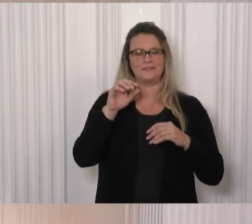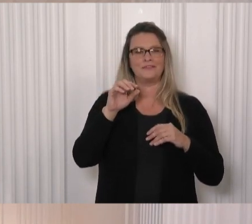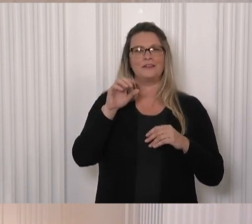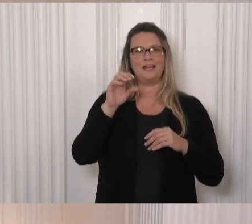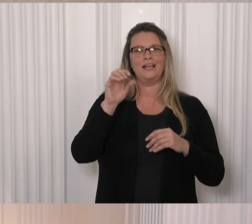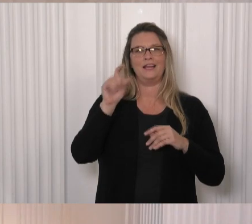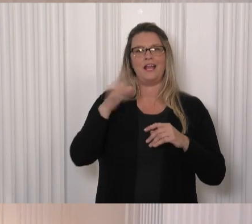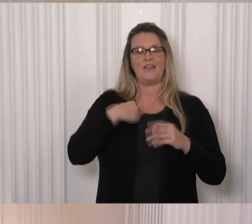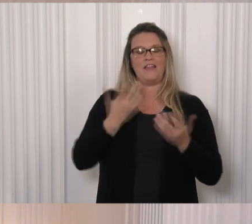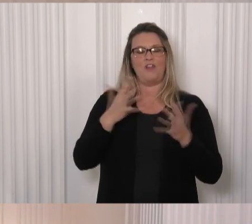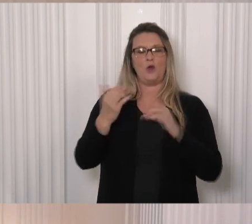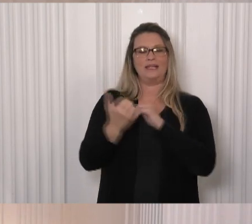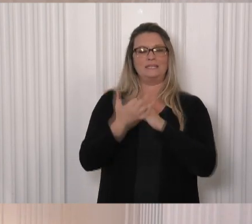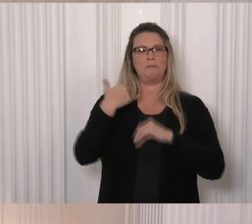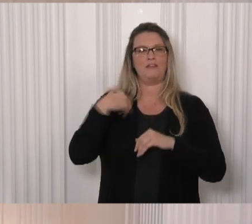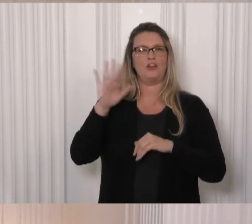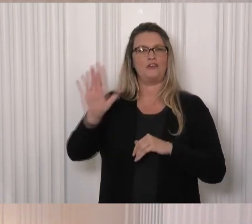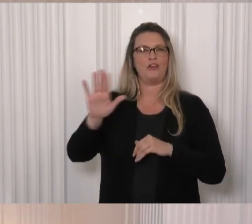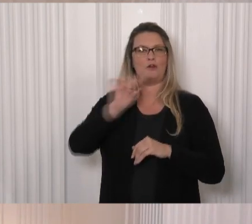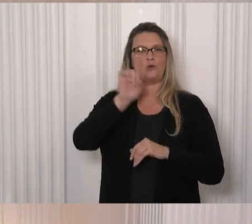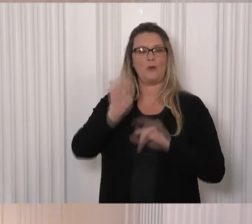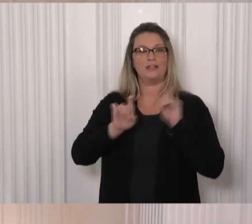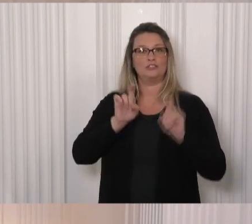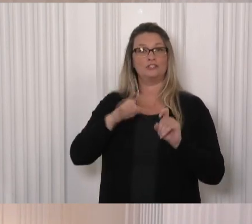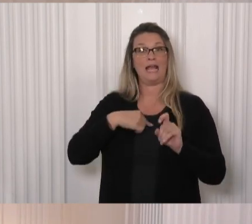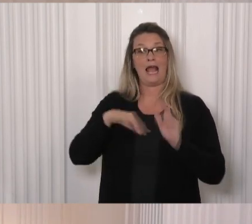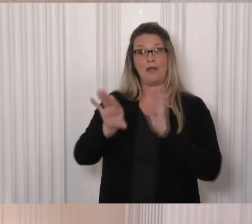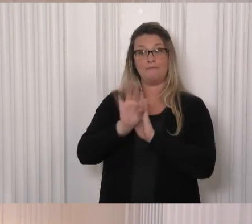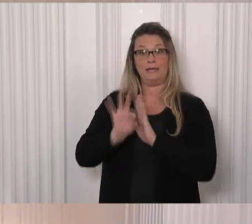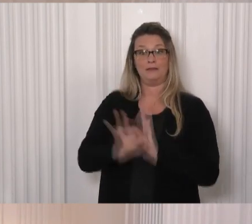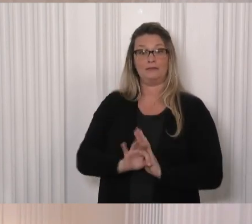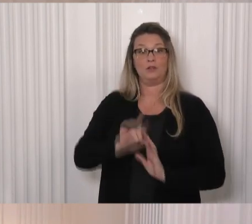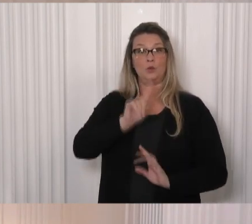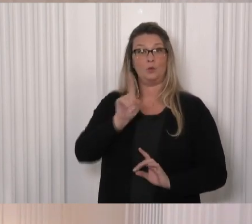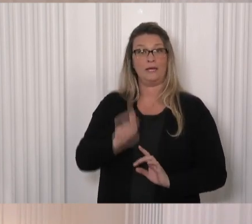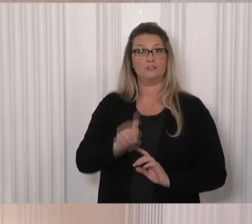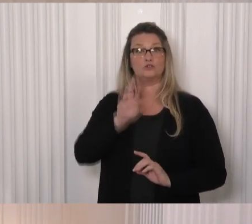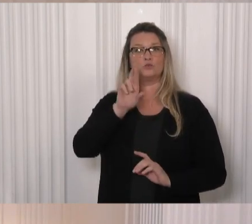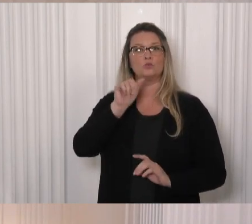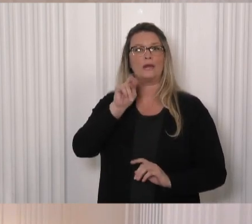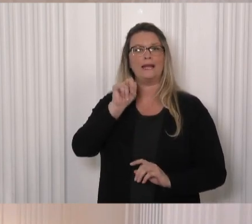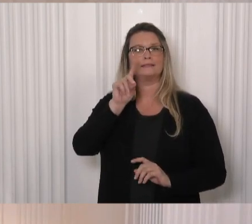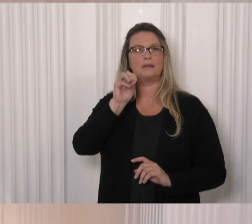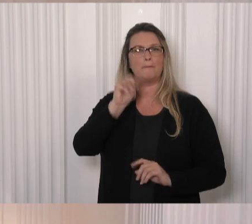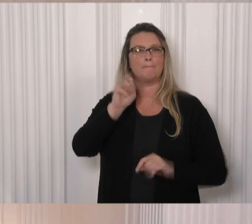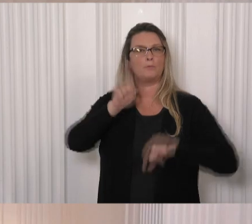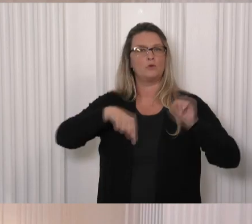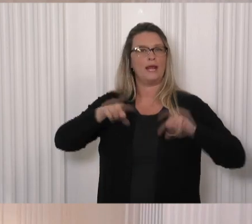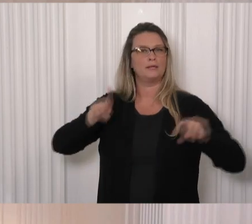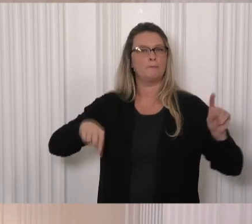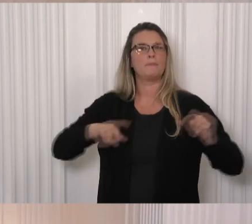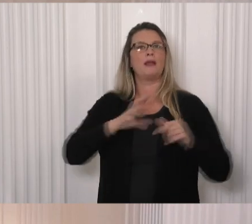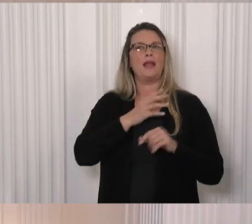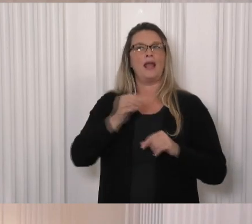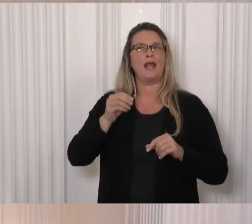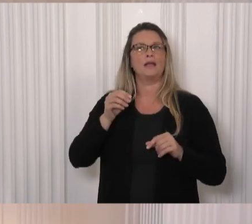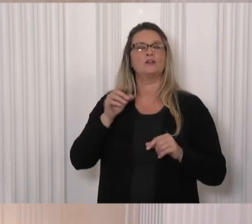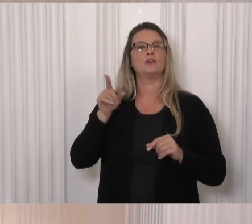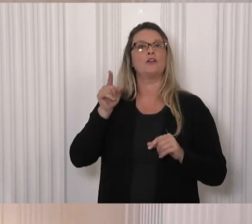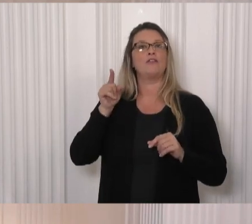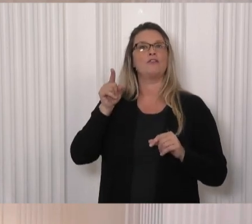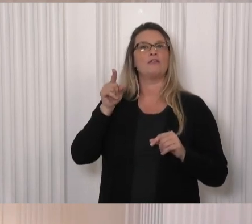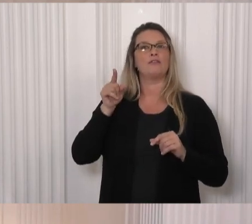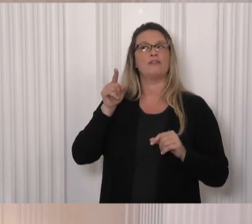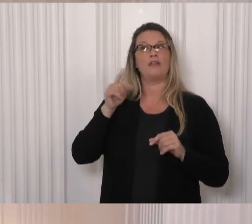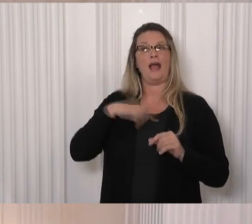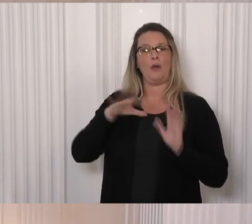me. The order has been selected at random. To media members, when we call on you, please remember to unmute the microphone on your end before